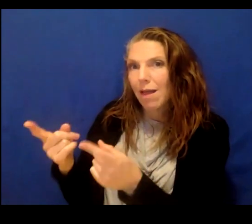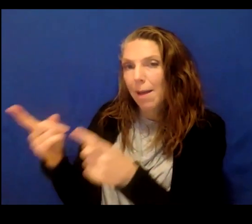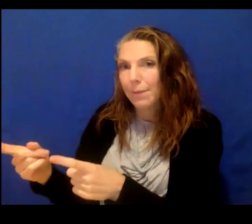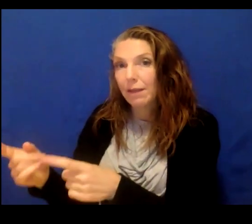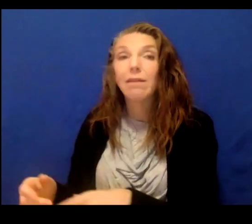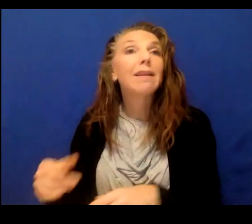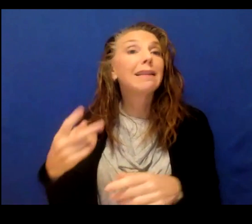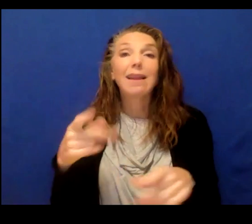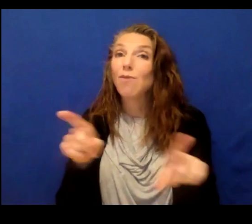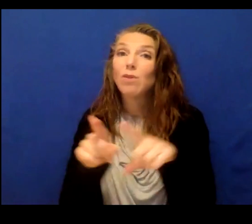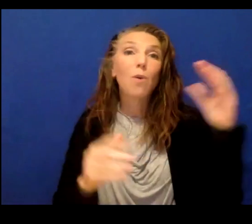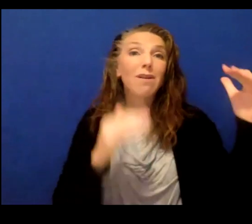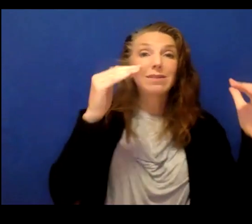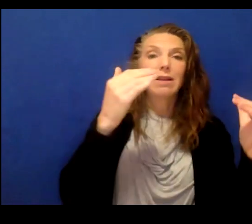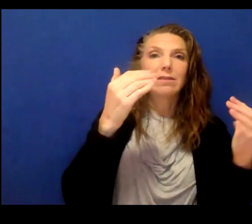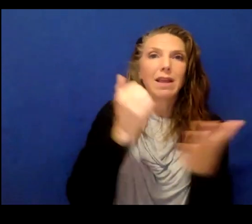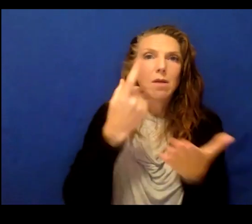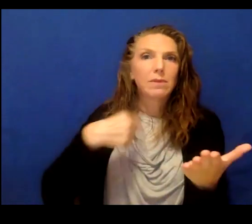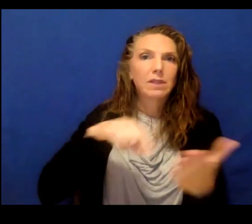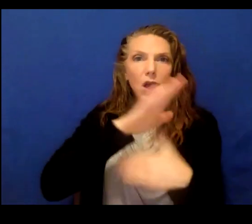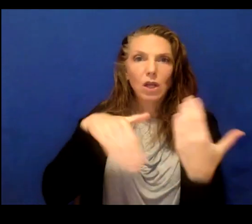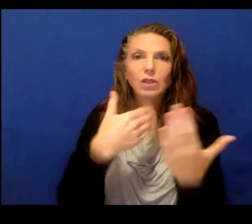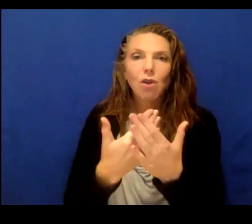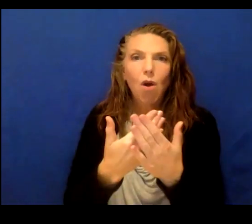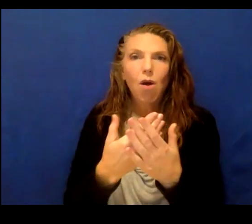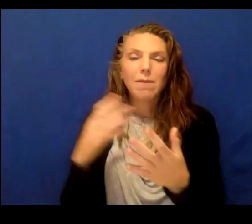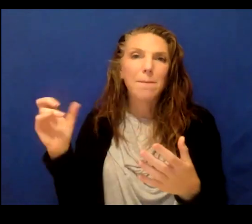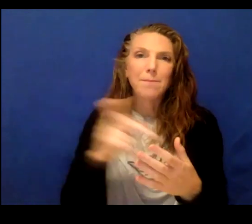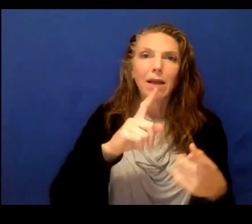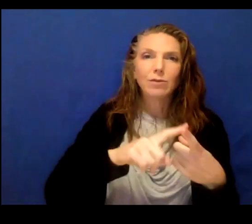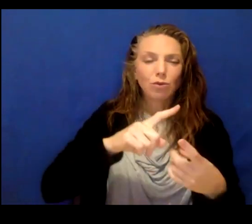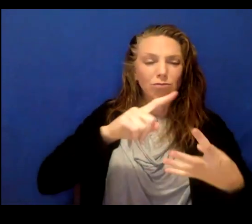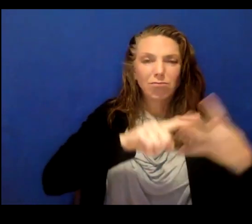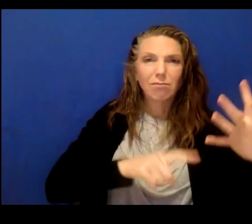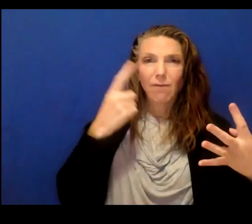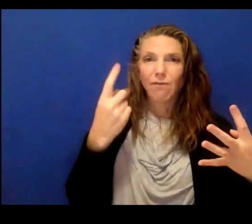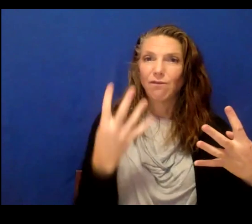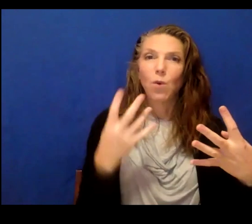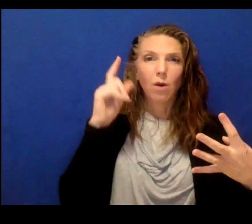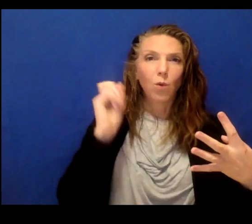also adults, and it keeps us all being able to ask those 4 questions.